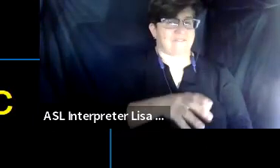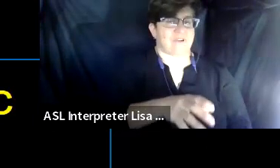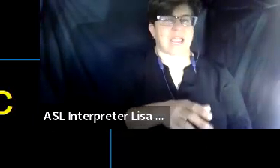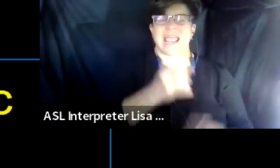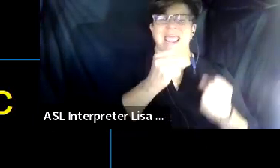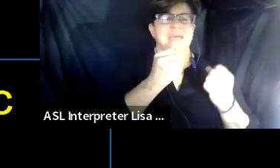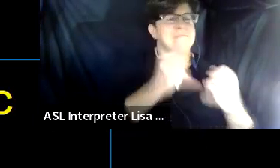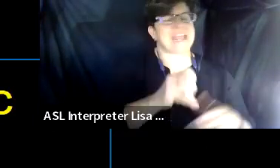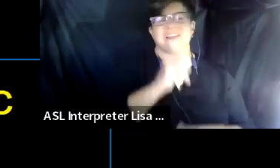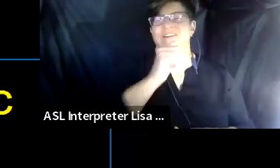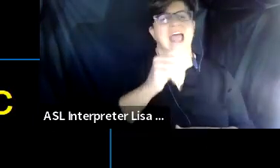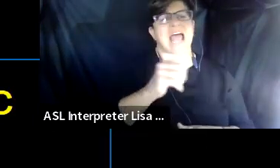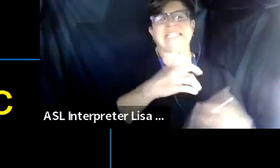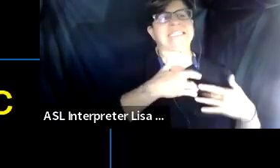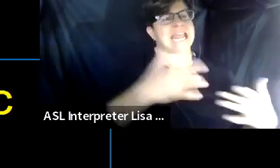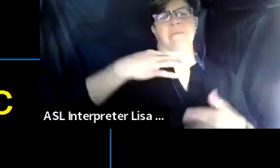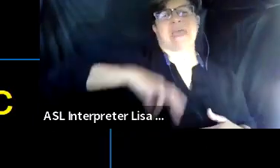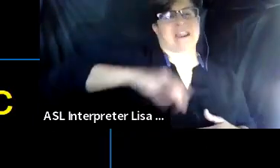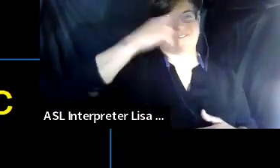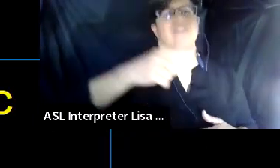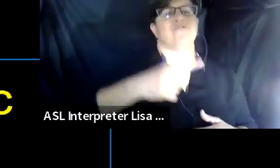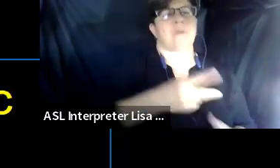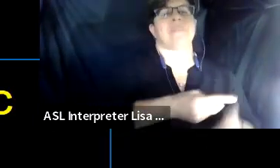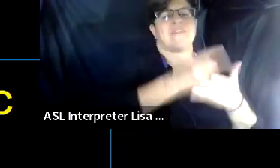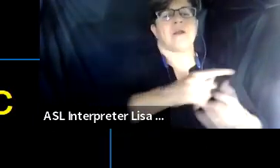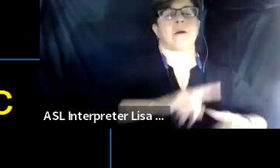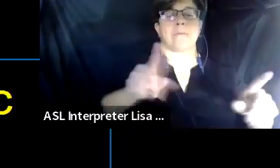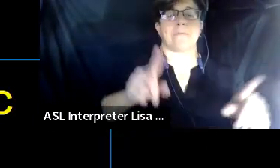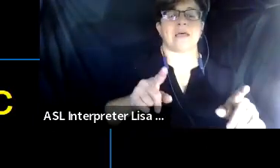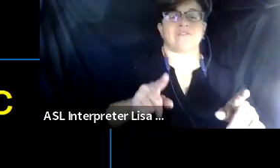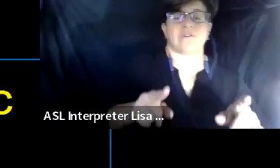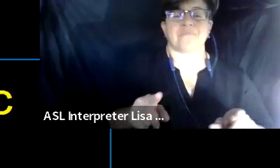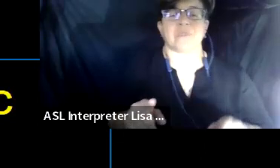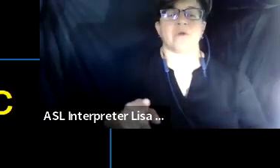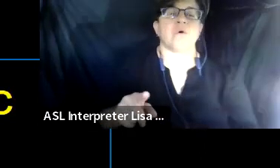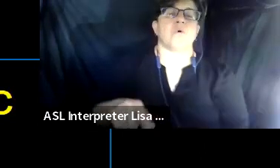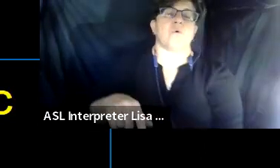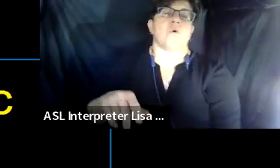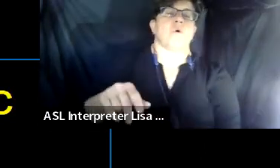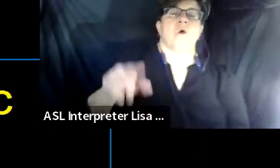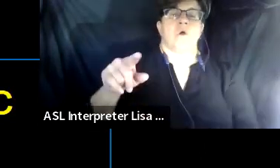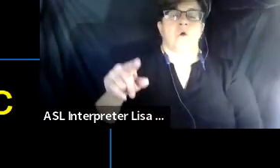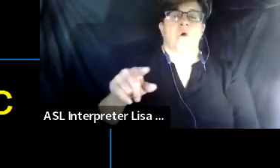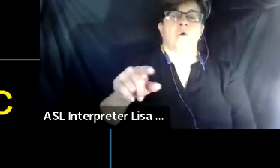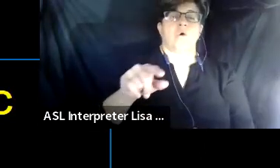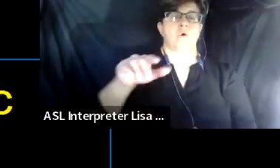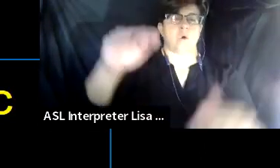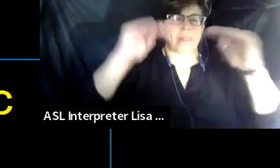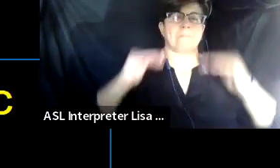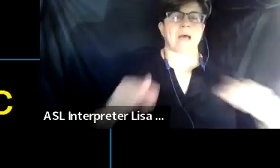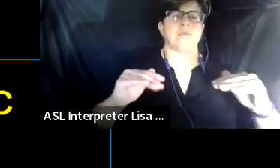benefit from the gene therapy. However, with FAM161A, the picture is a bit different. There are only